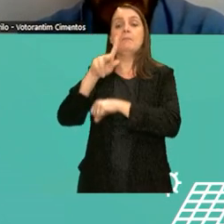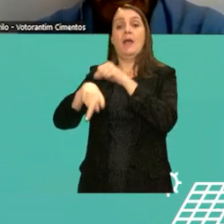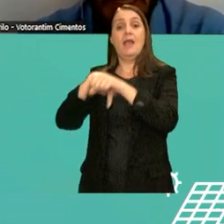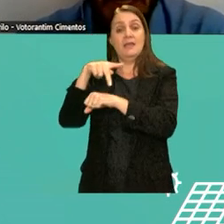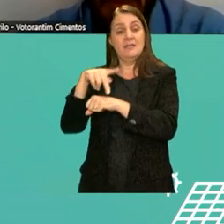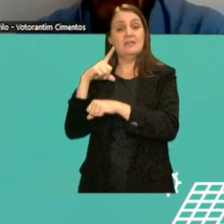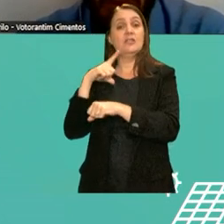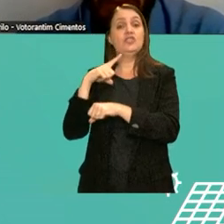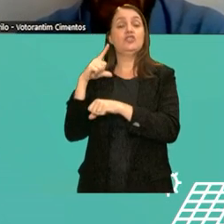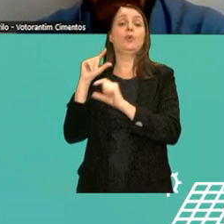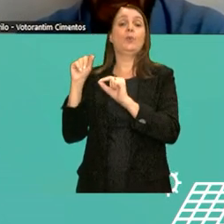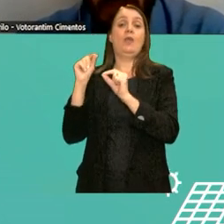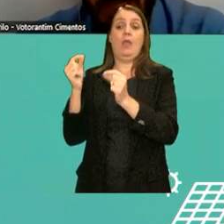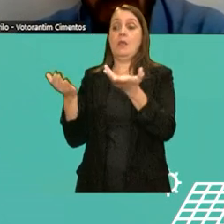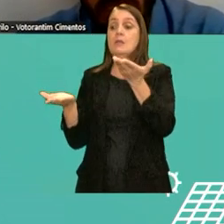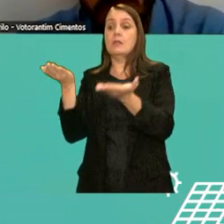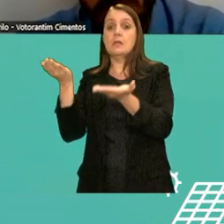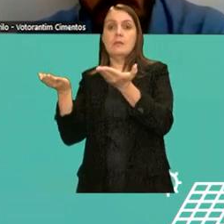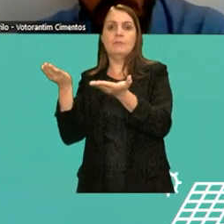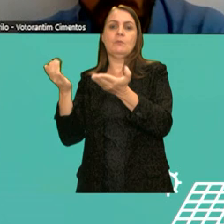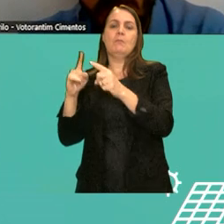struggled with COVID-19, but